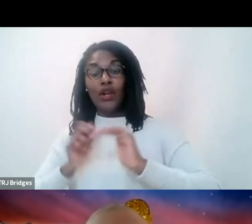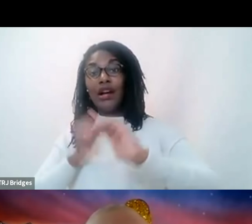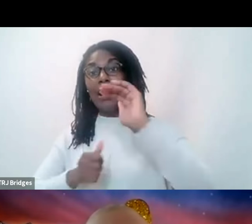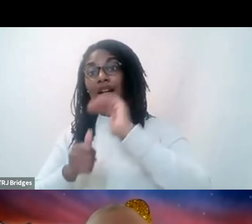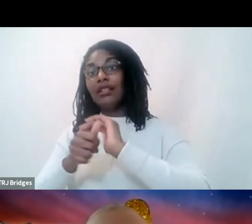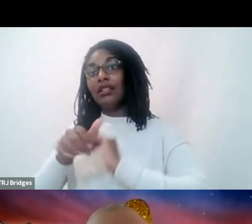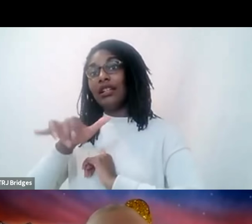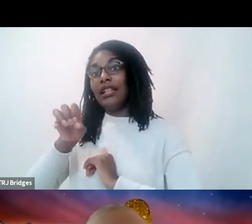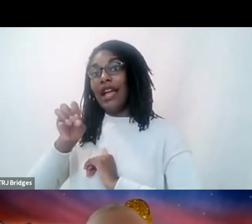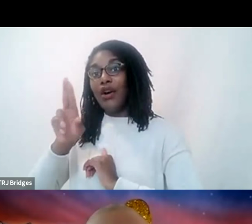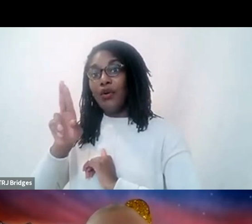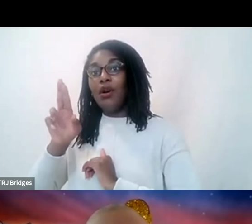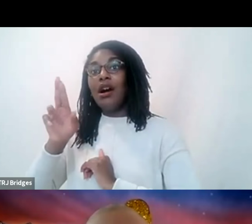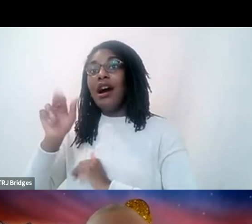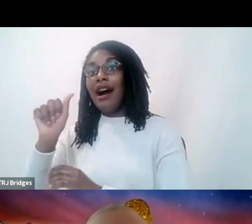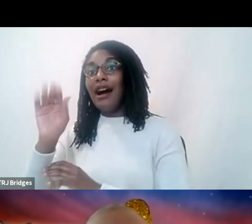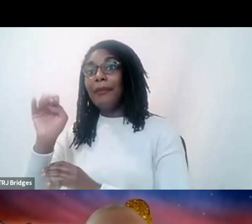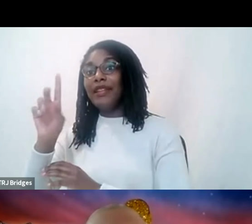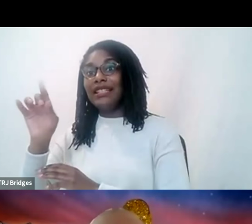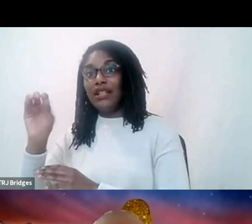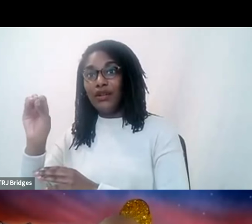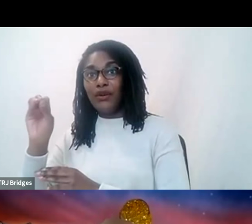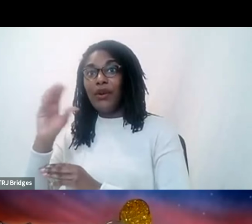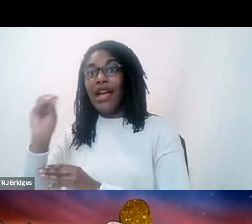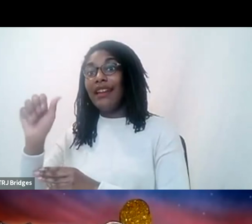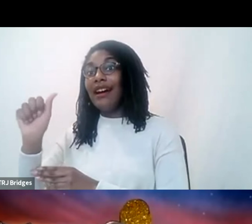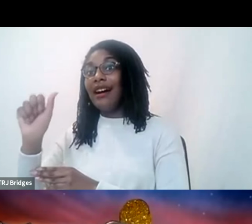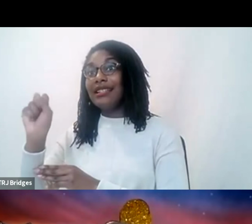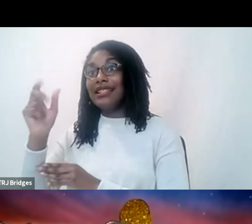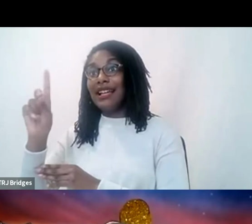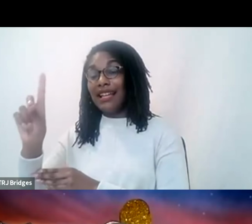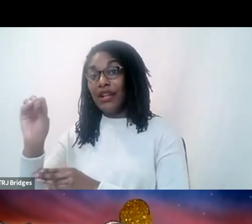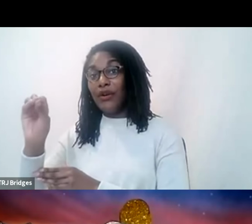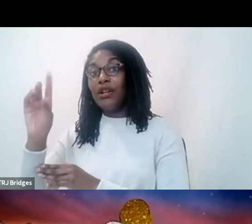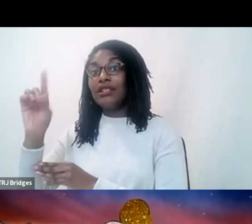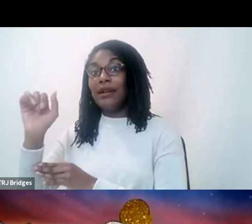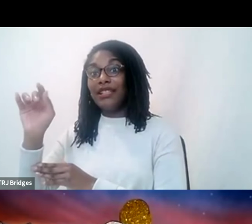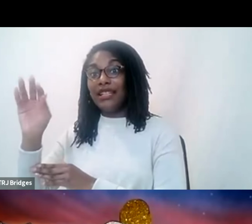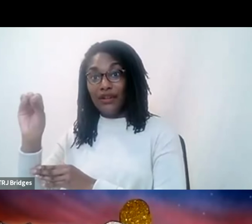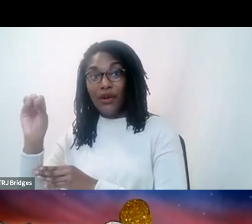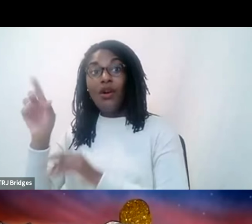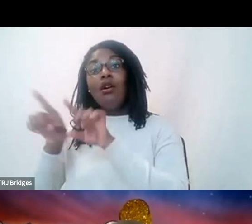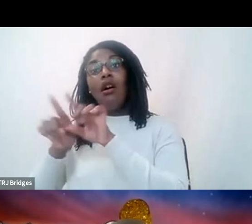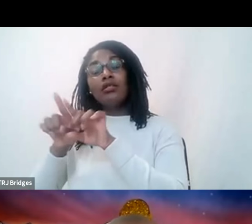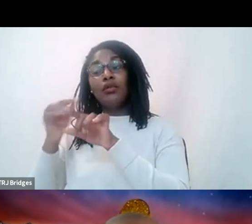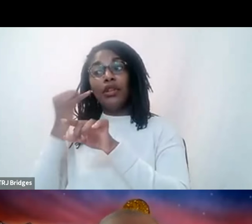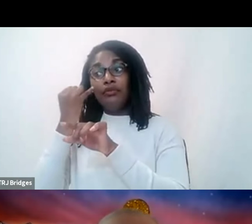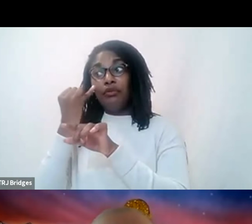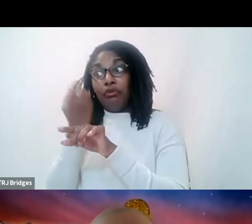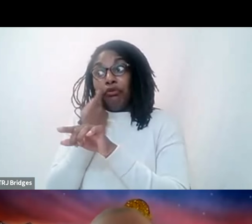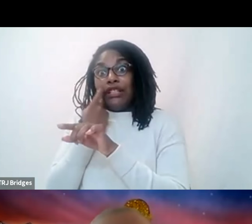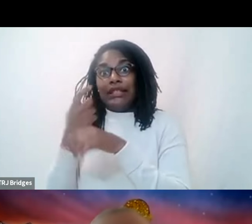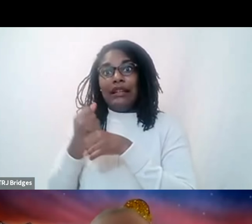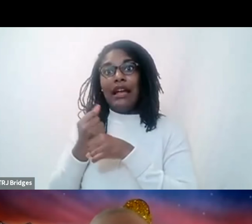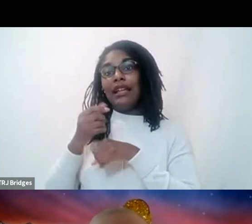Yao Ababio and Ose Ababio. He's recently obtained his MFA in